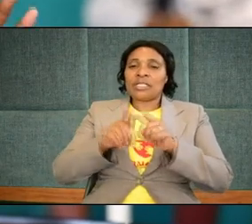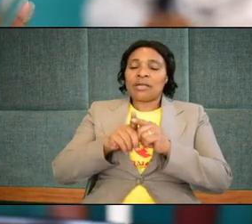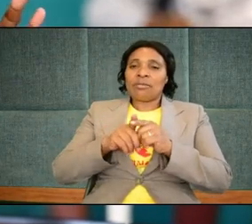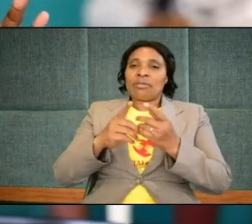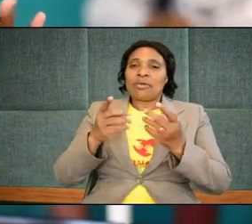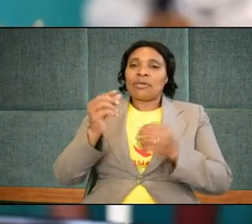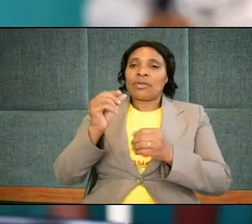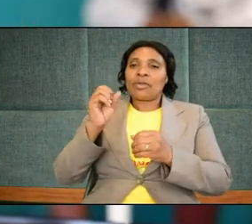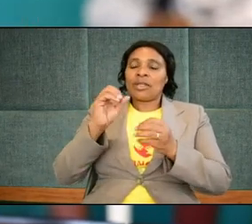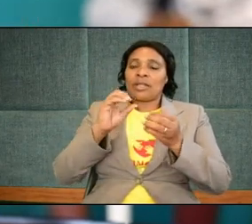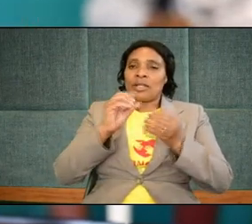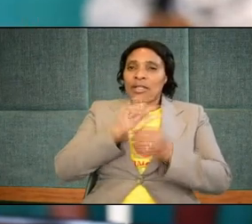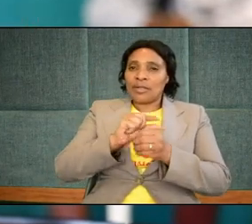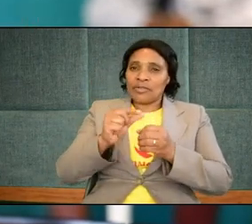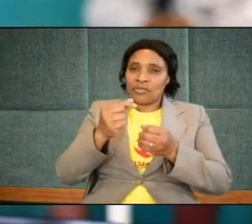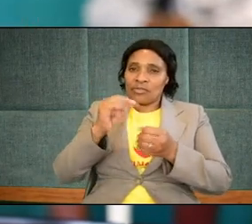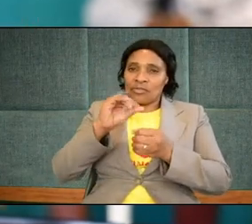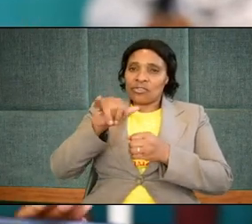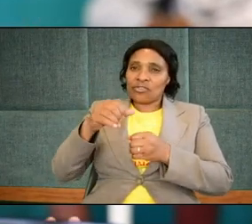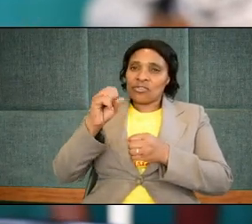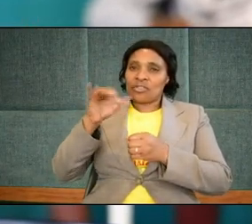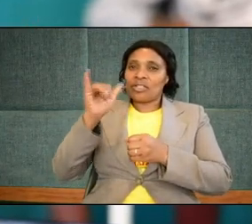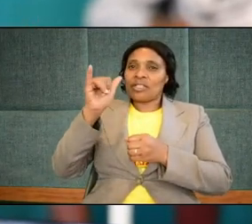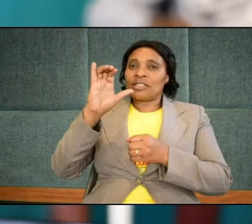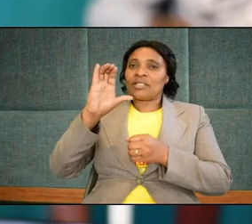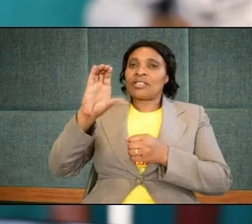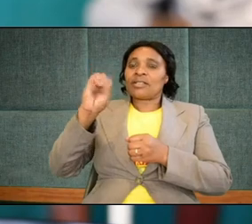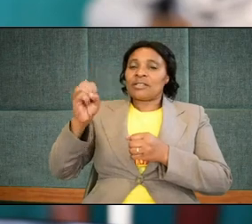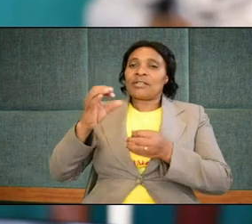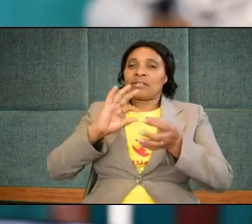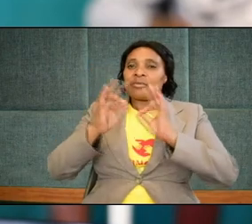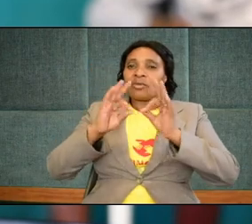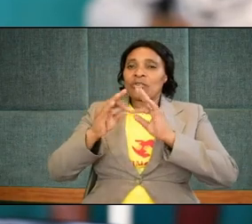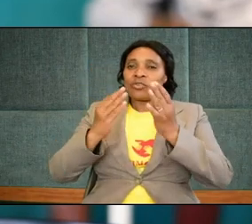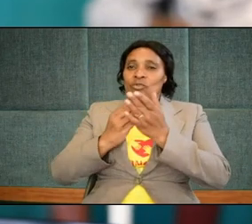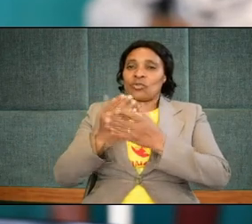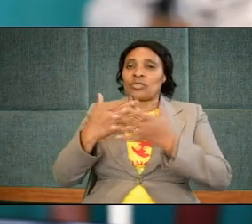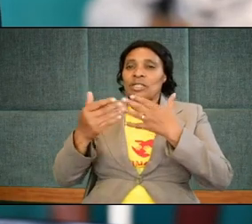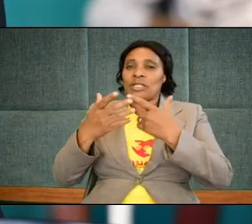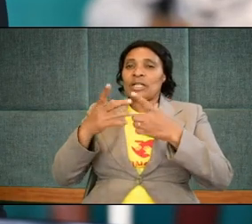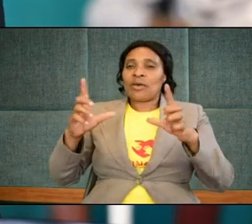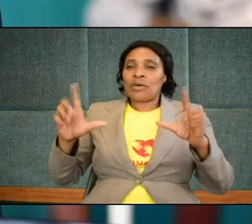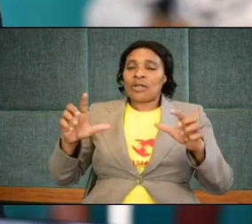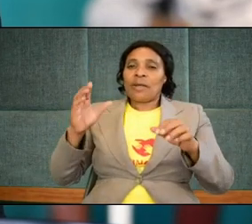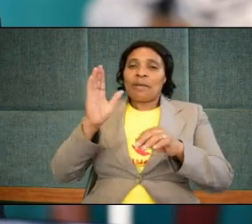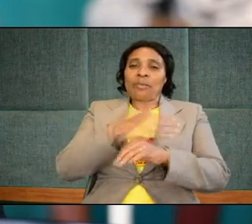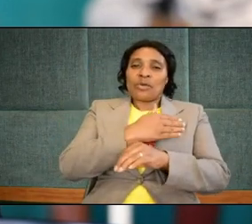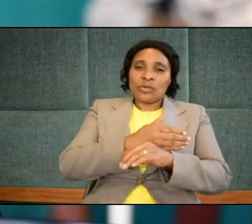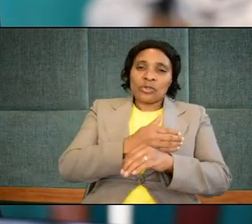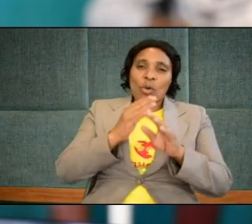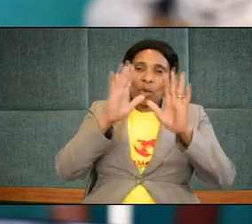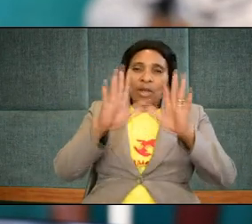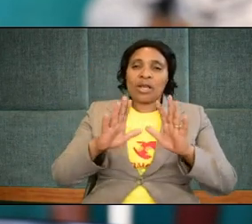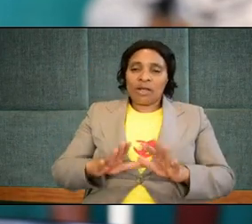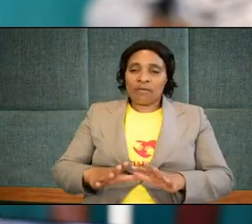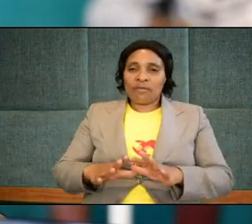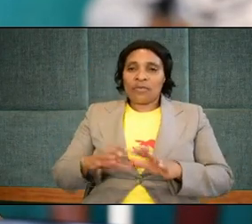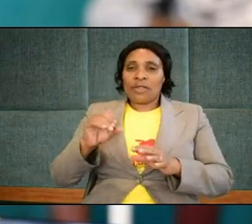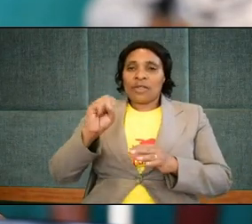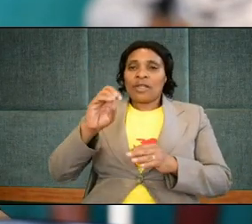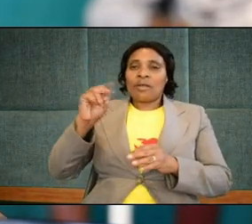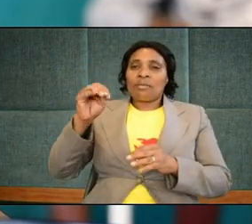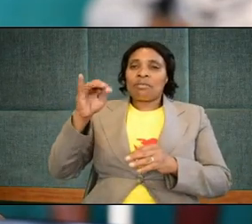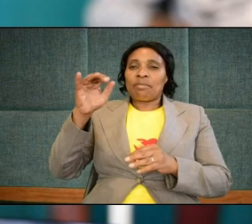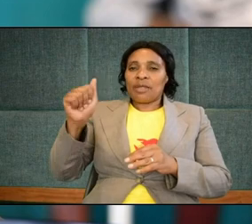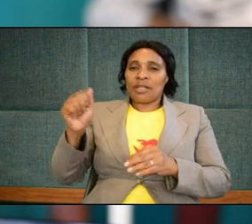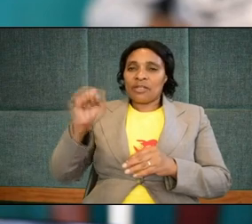Grace interpreting using sign language, soothing melodious music from our wonderful orchestra, Amy on the